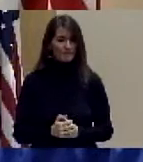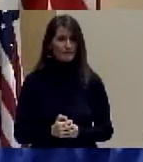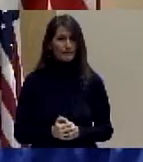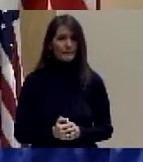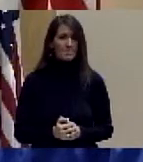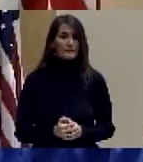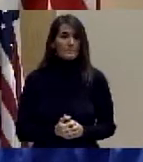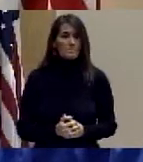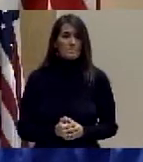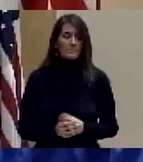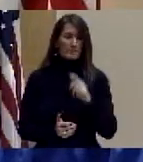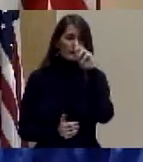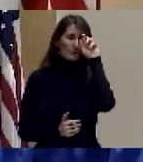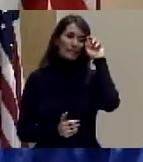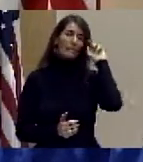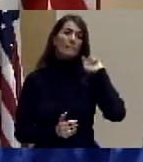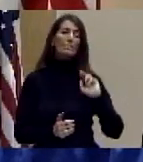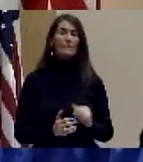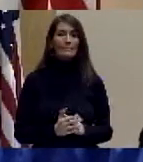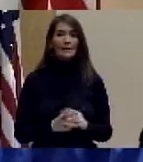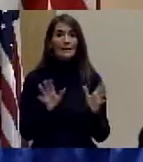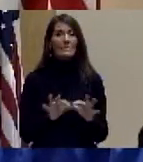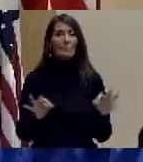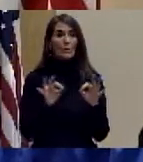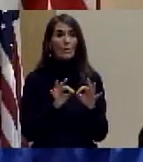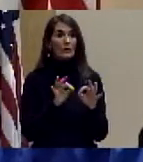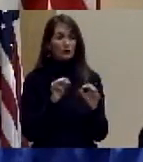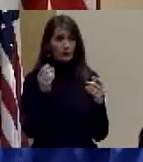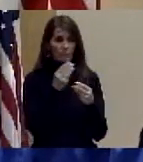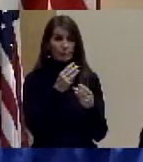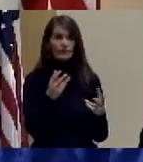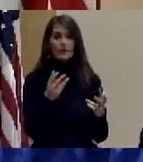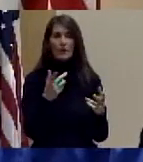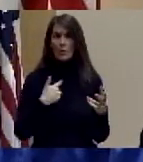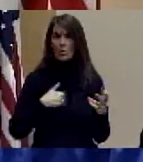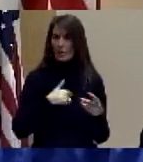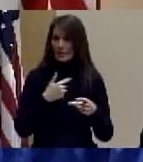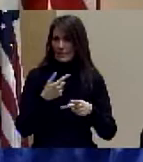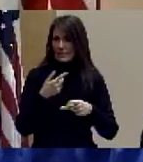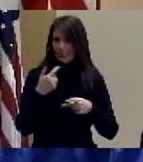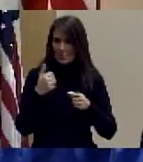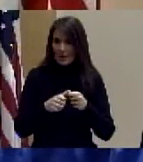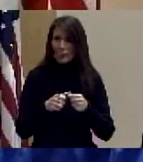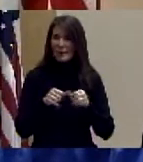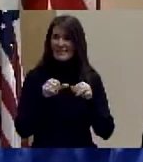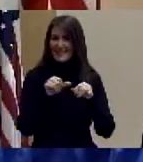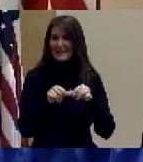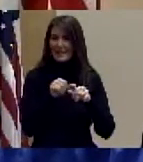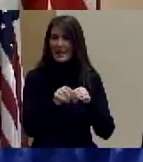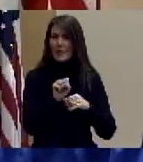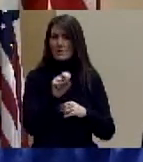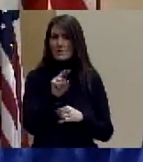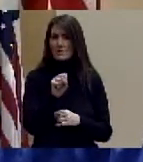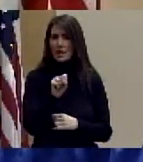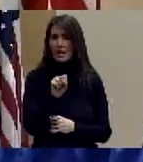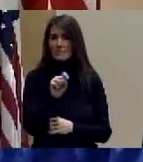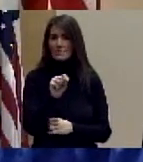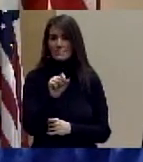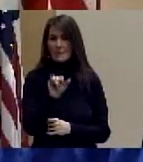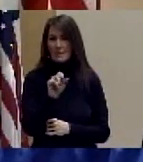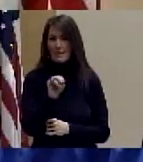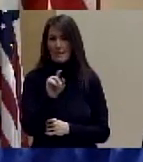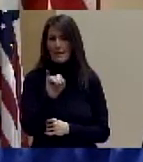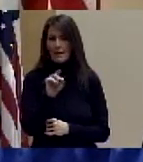Now, it's important to keep to remind the community that we keep sustainability in mind as part of our leaf removal